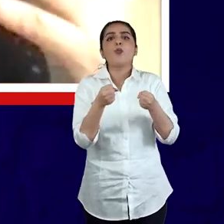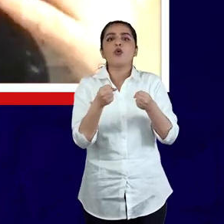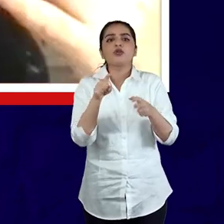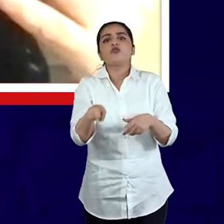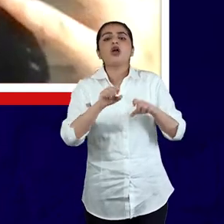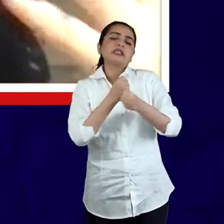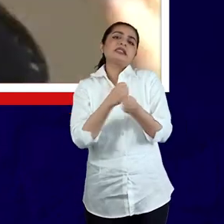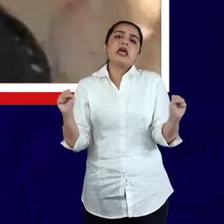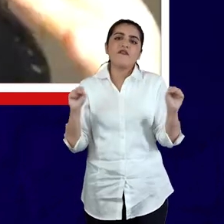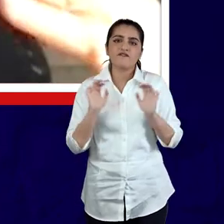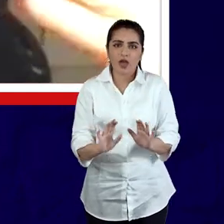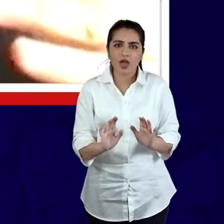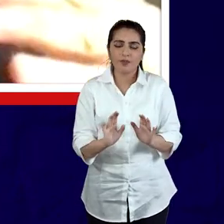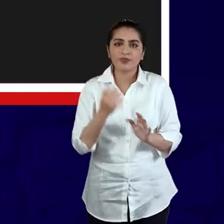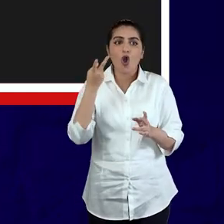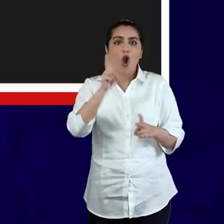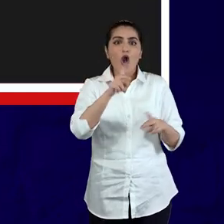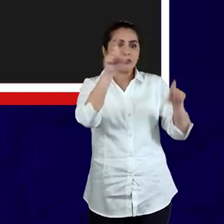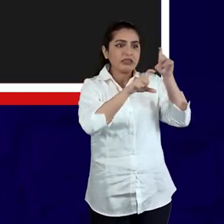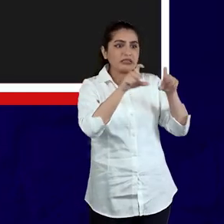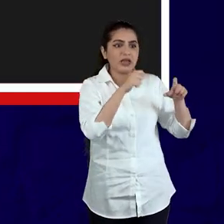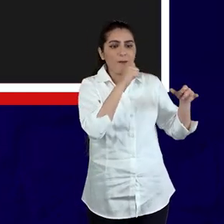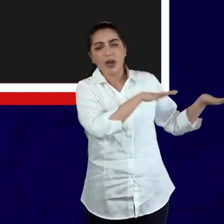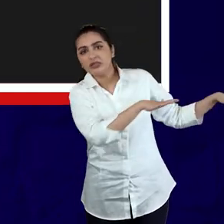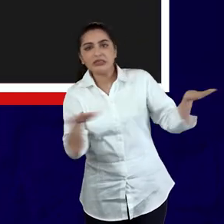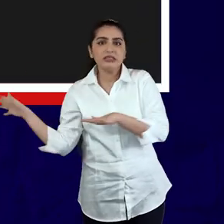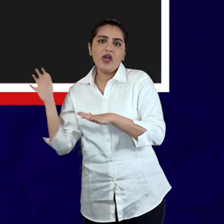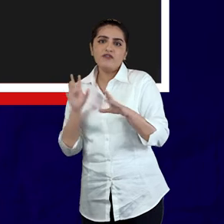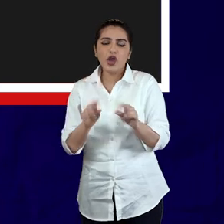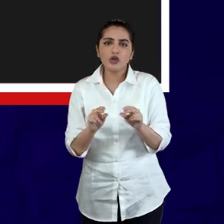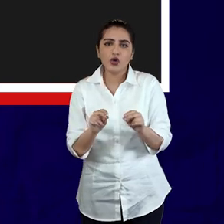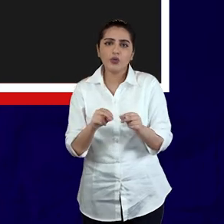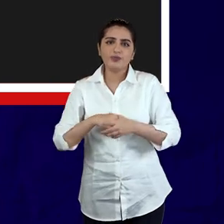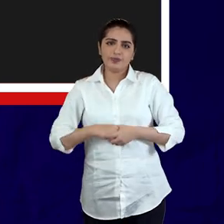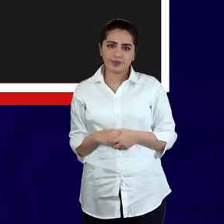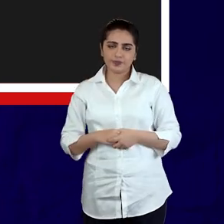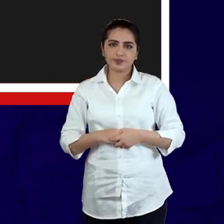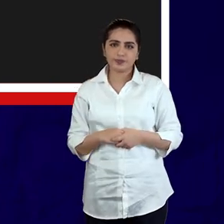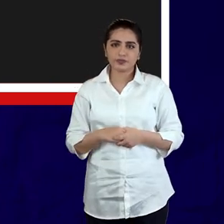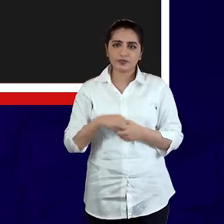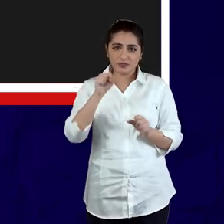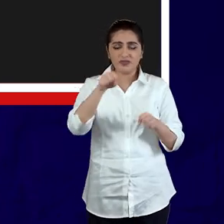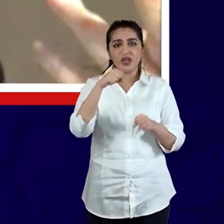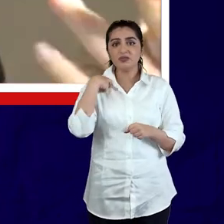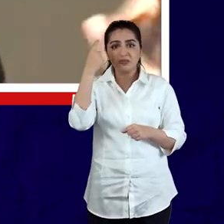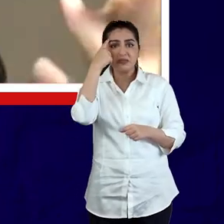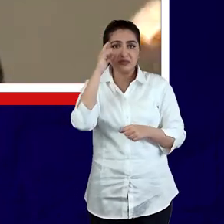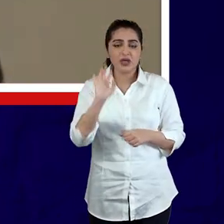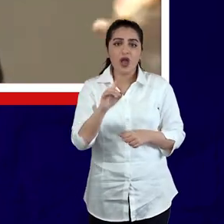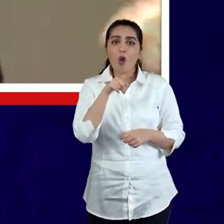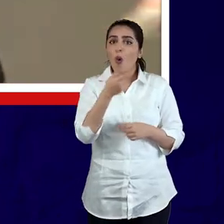have I've designed this floating. Yeah, you've designed a raft, didn't you? Yeah. Which is incredible. Yeah. It's